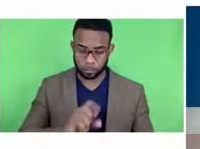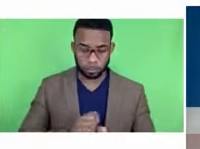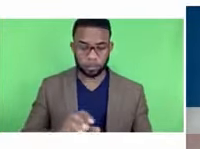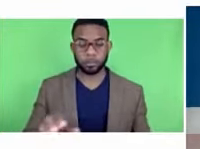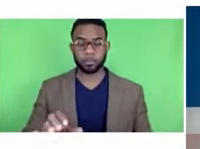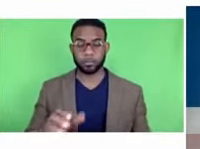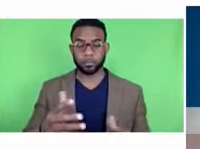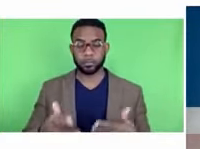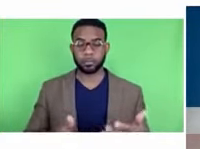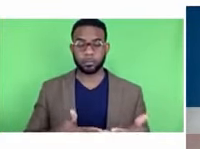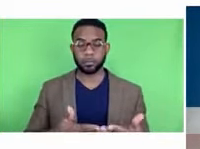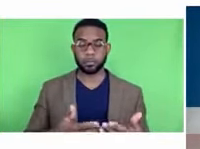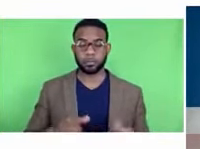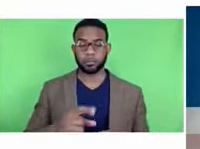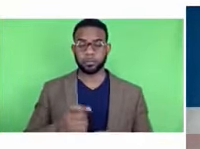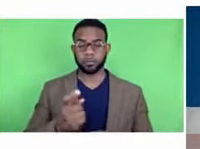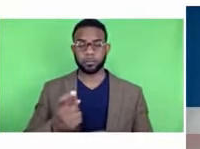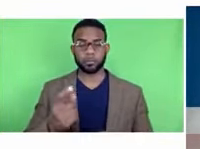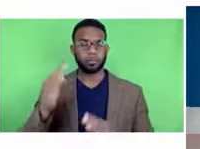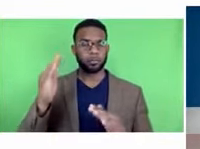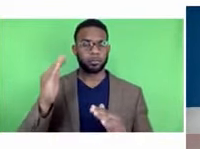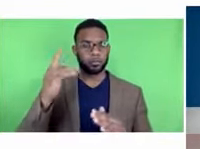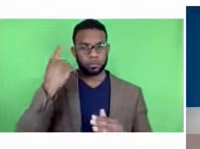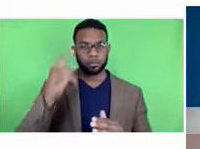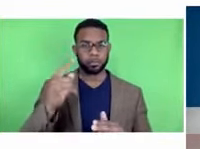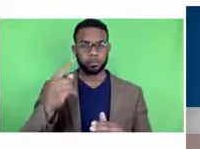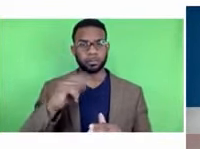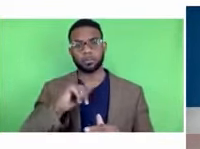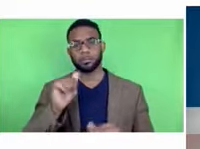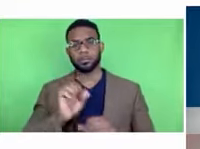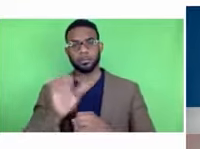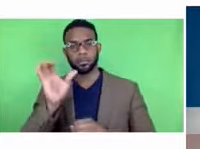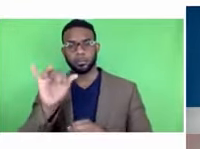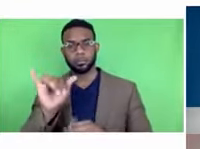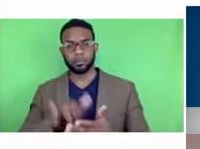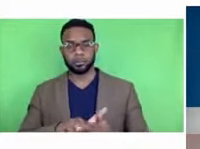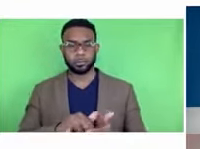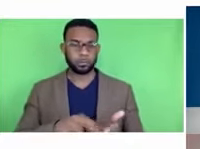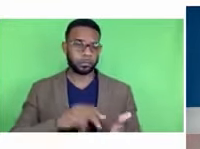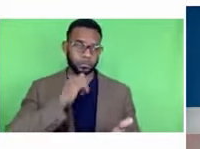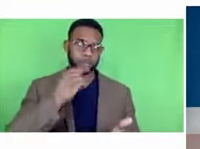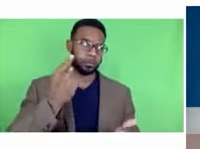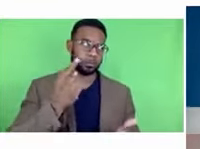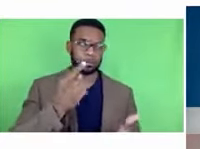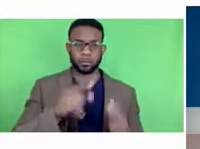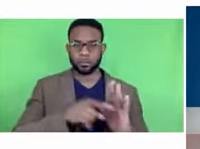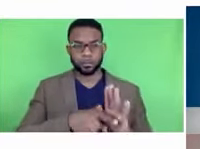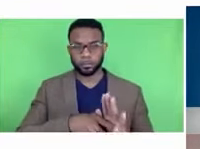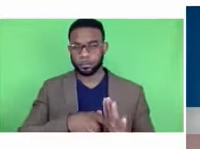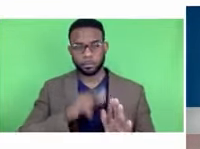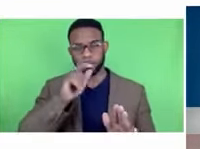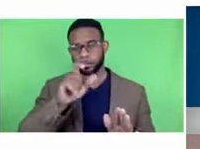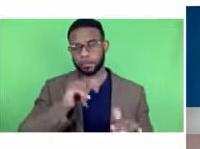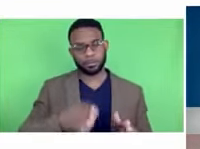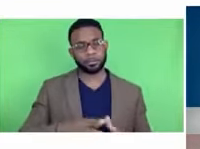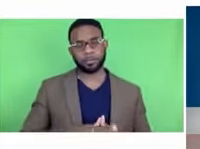of send a little bit of beacon of hope for other job seekers like that. I mean, it's not always negative and it doesn't have to be this way.